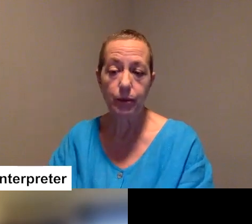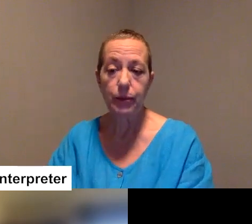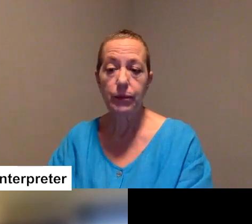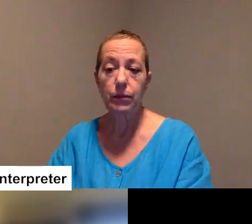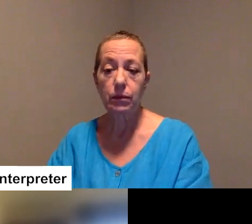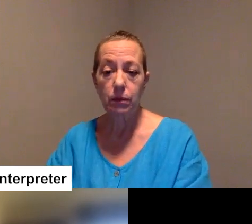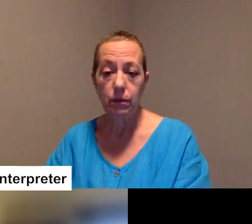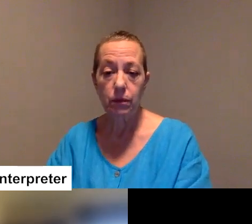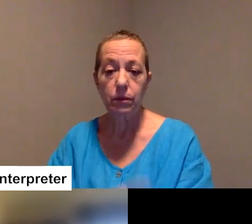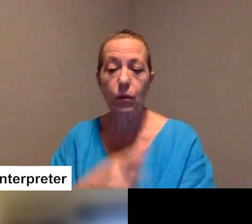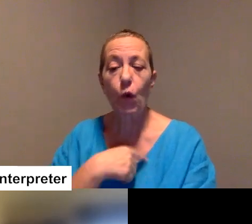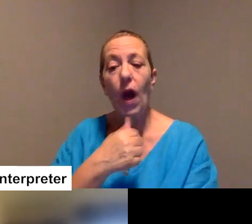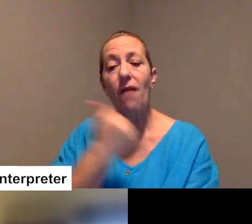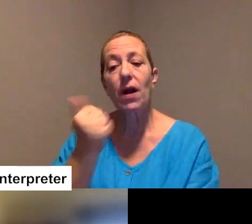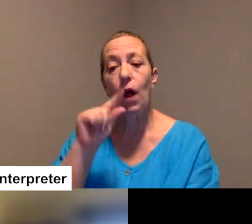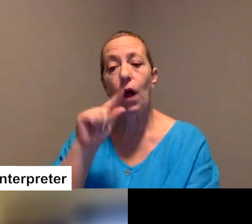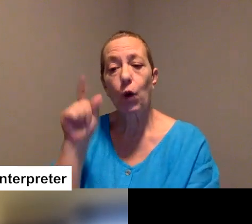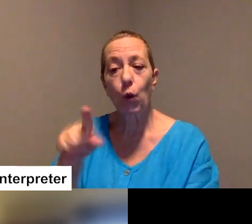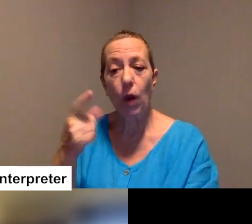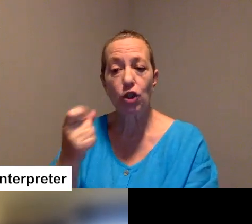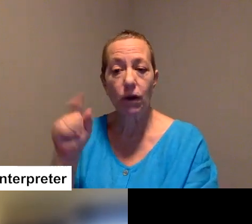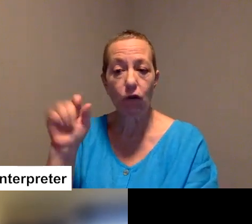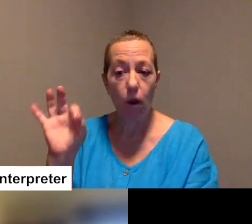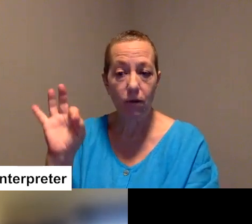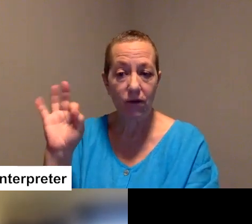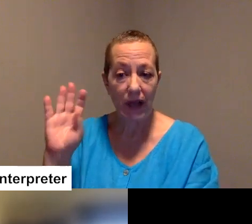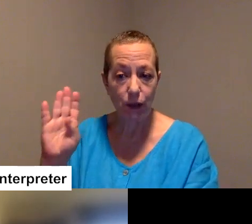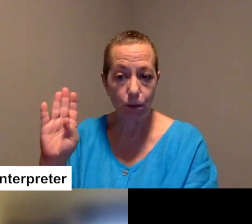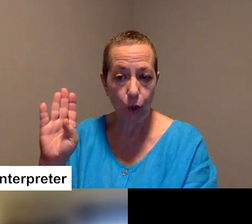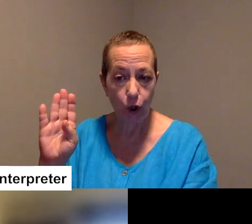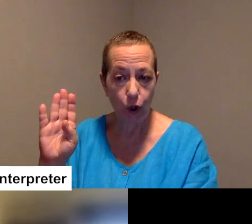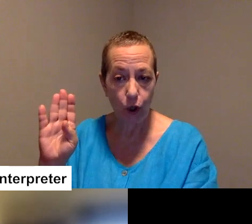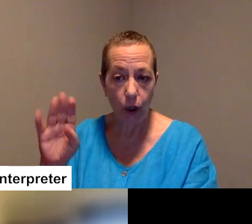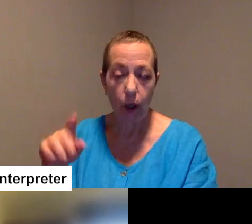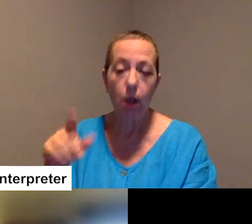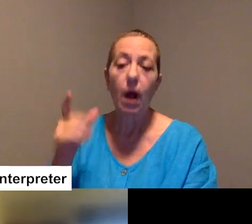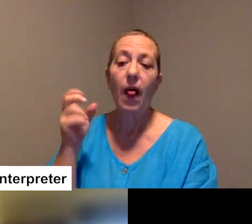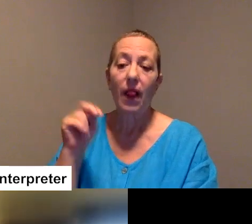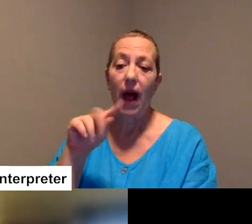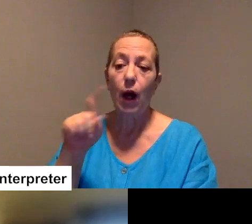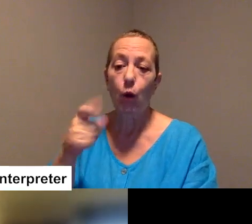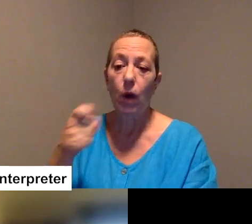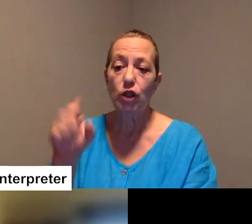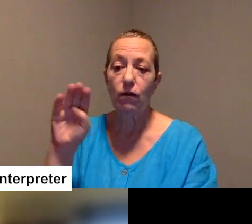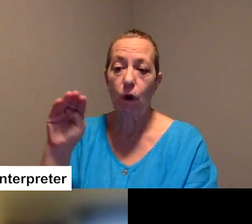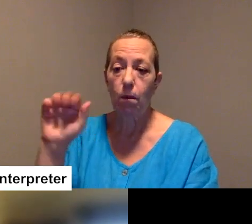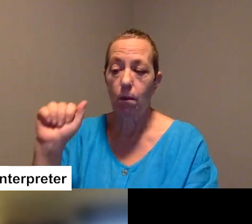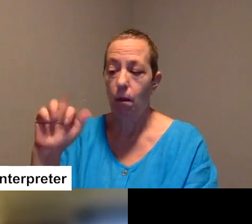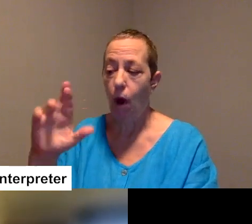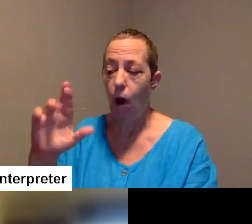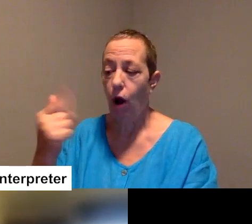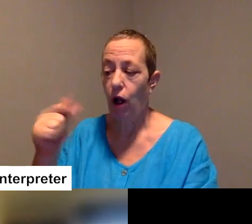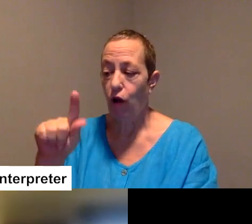We have another question from Facebook, and then we have a question from Marguerite. So the question from